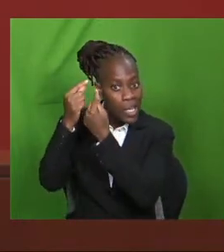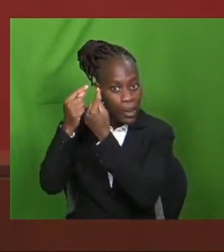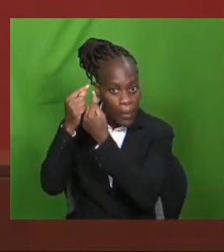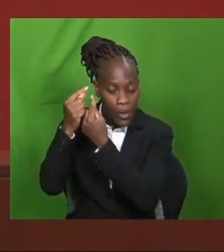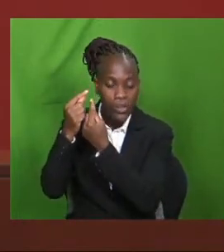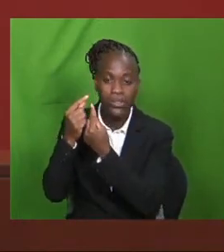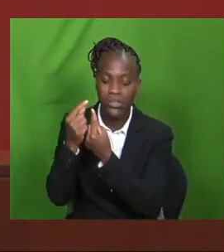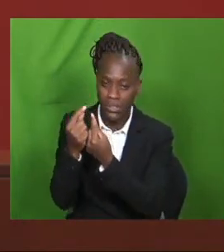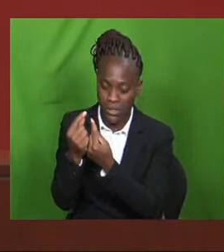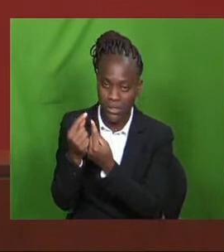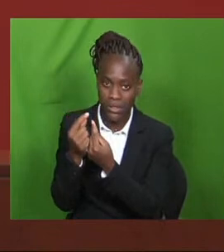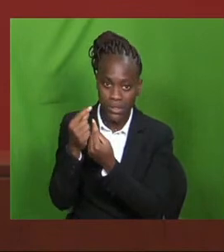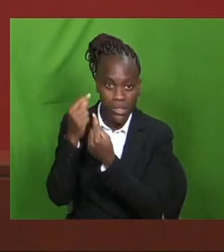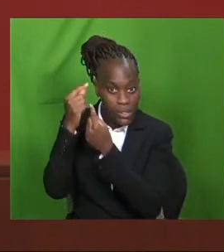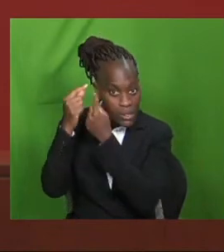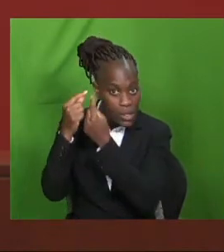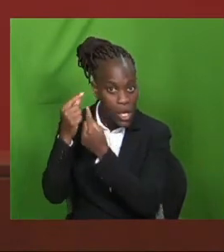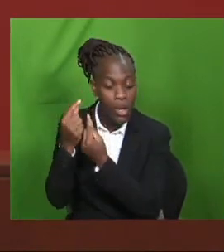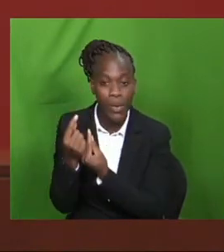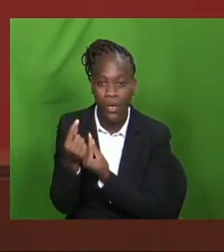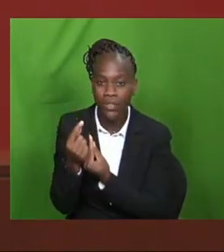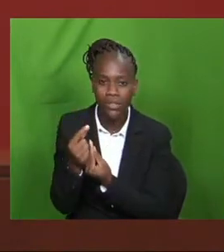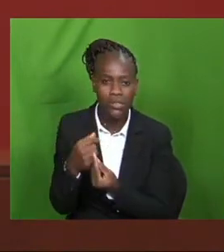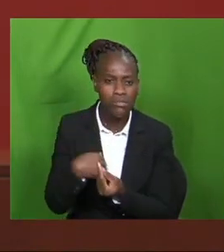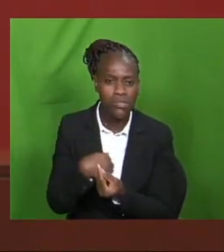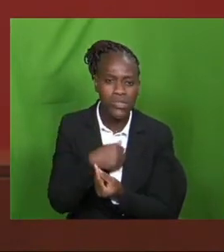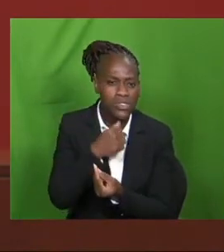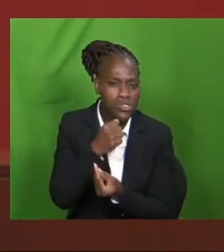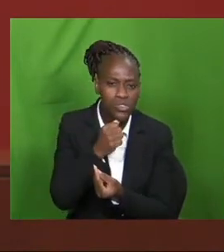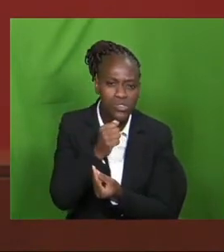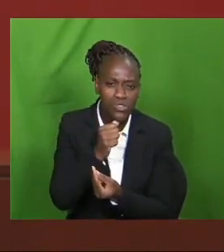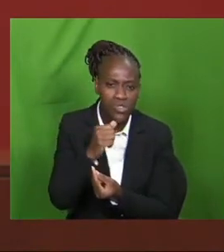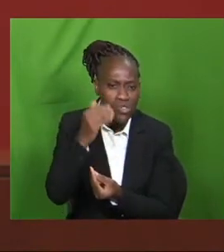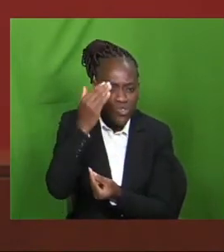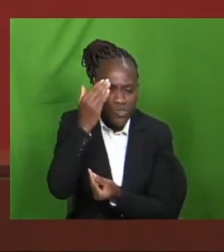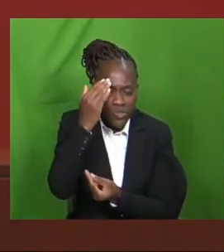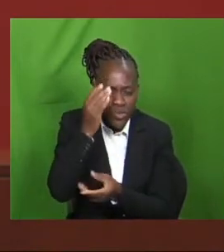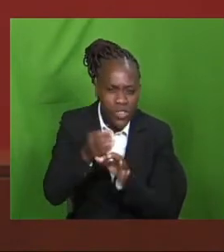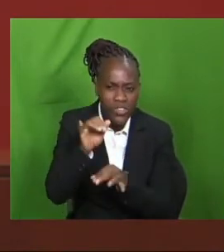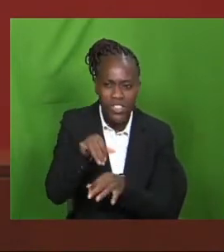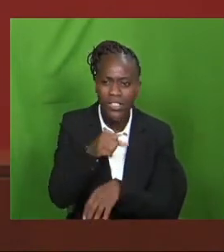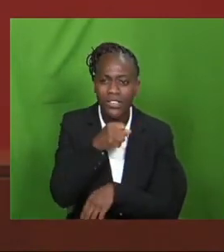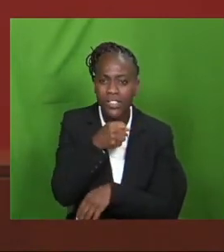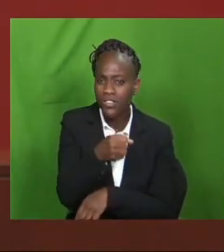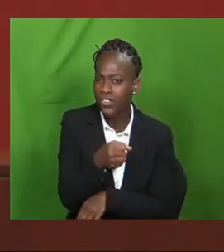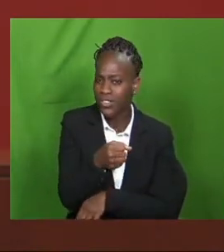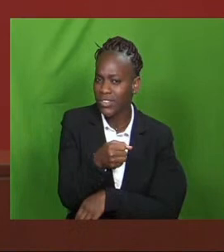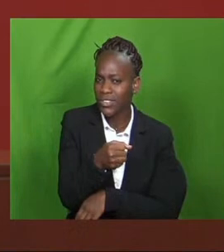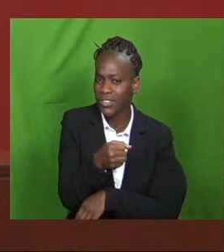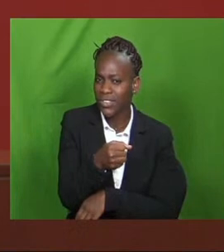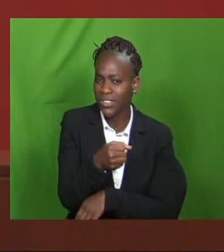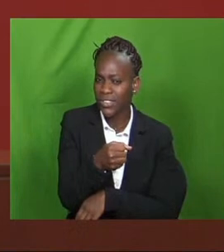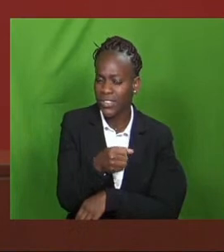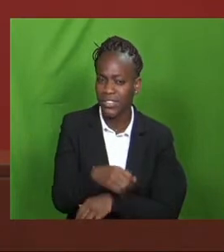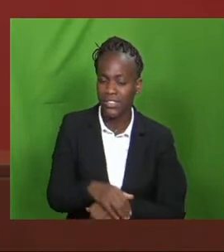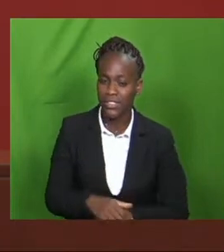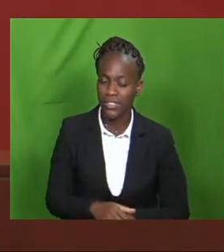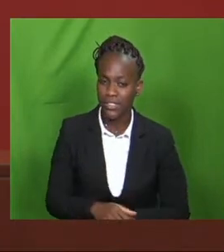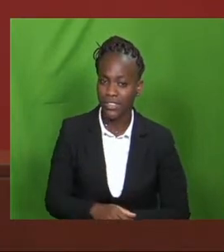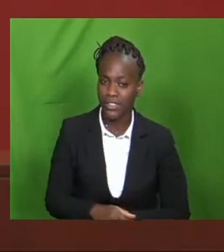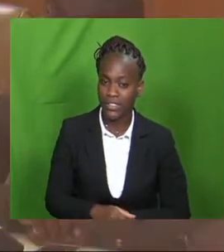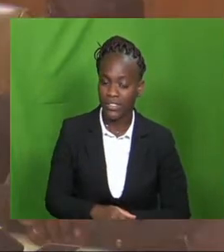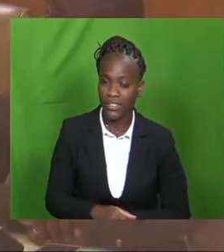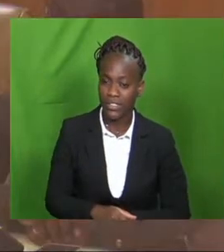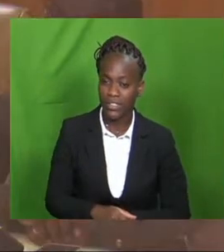To be considered. I don't know whether that is an assurance. Yes. Thank you, Mr. Speaker. I was